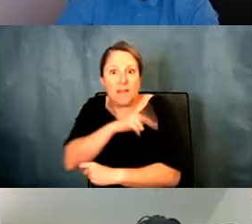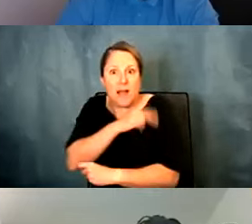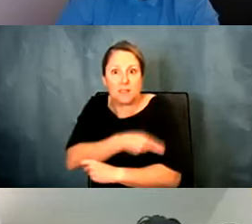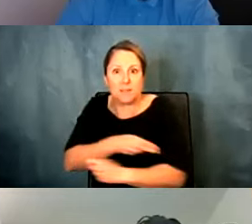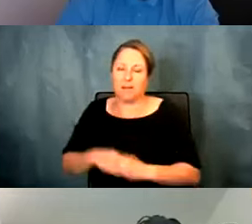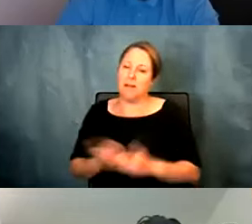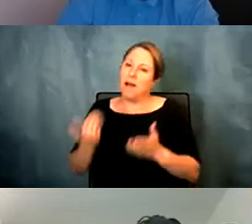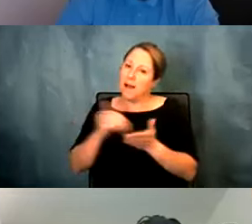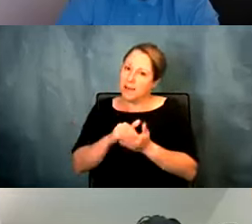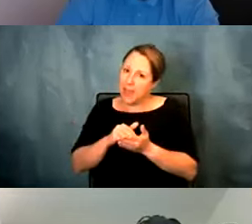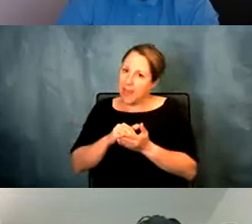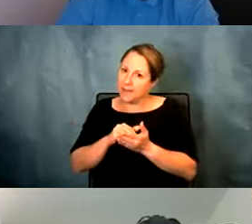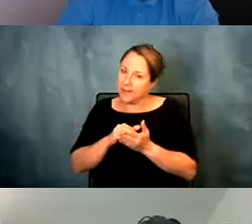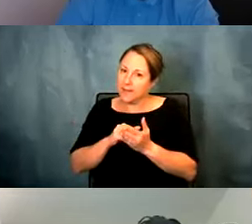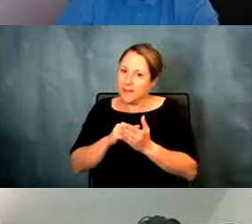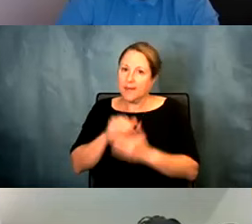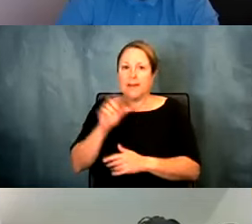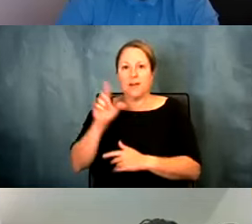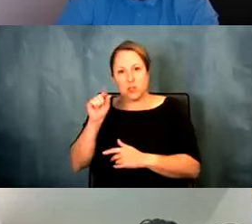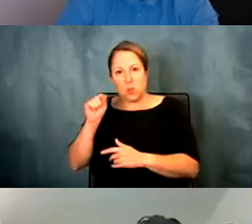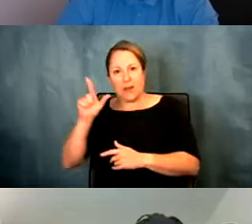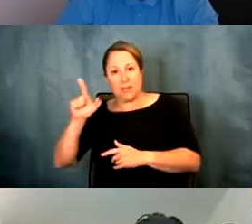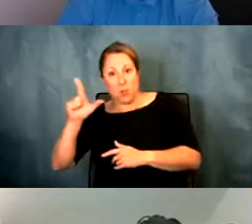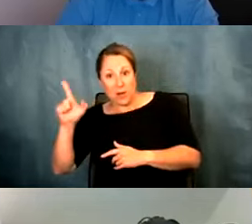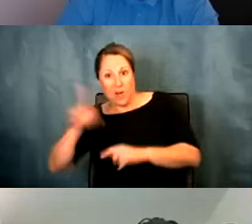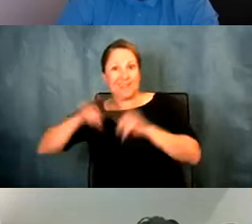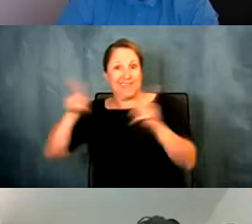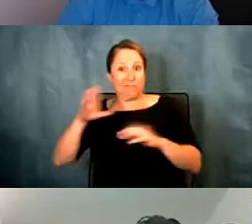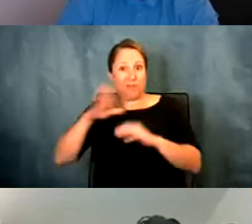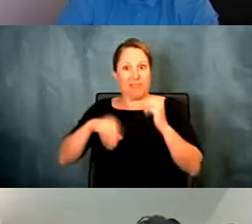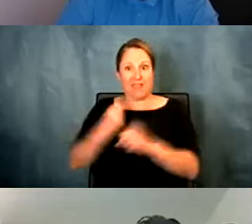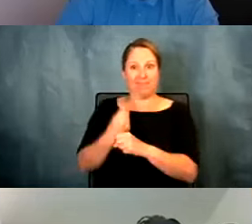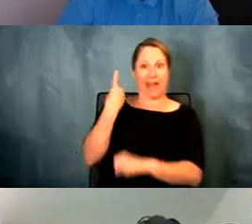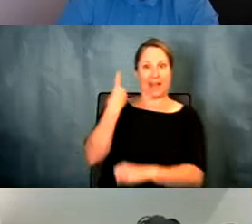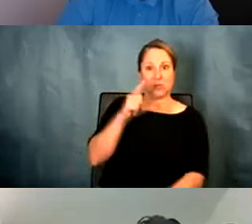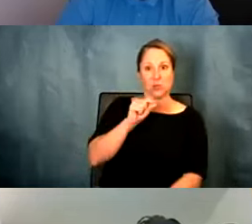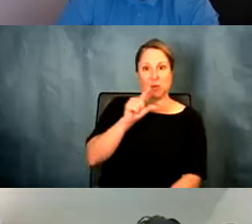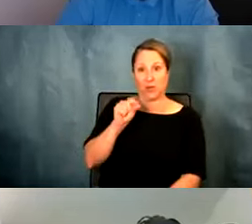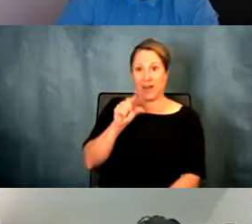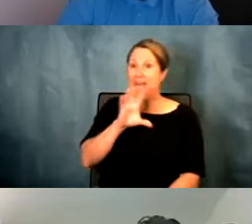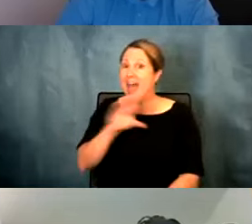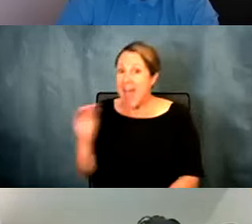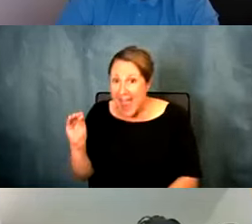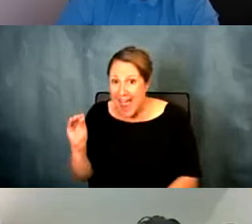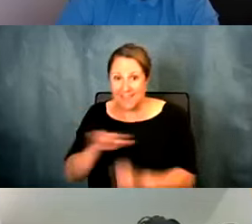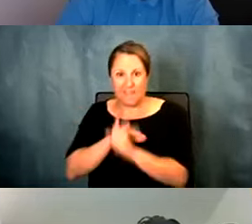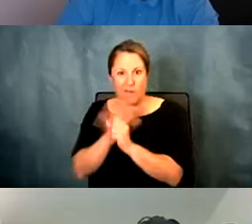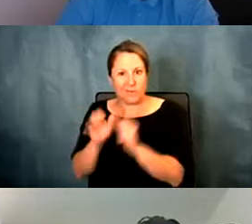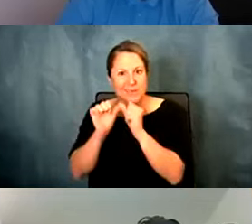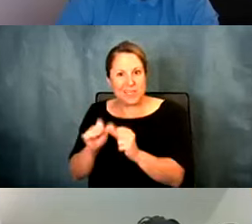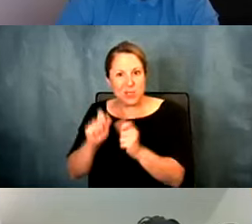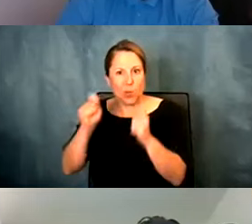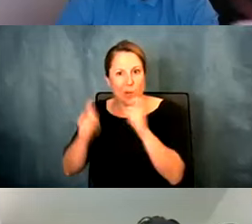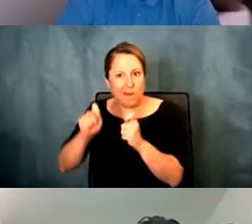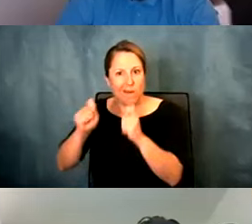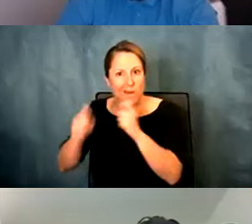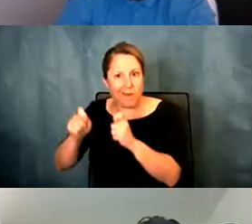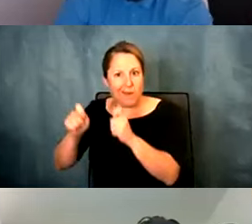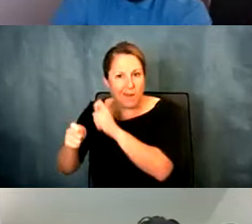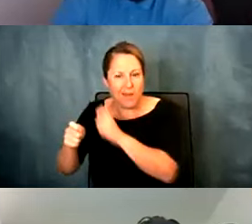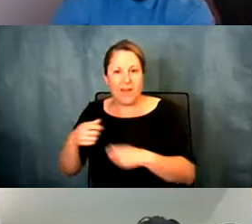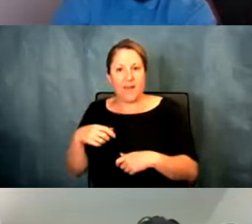will continue to mutate. Delta is not the last mutation. And what the virus is mutating to do is to figure out how to get an